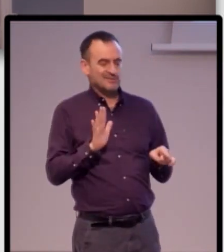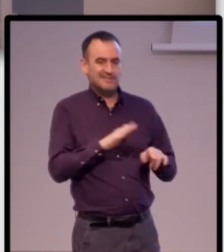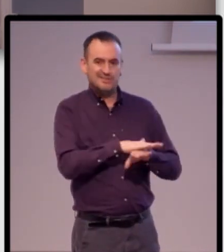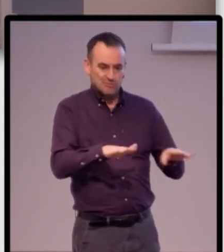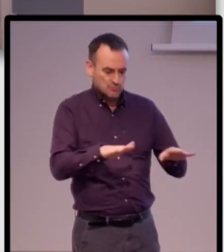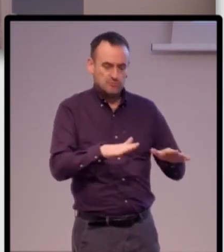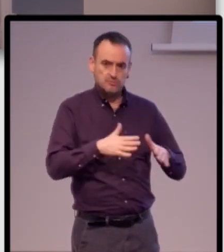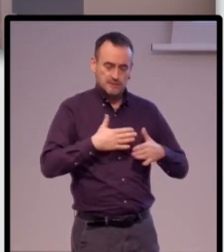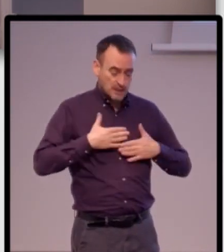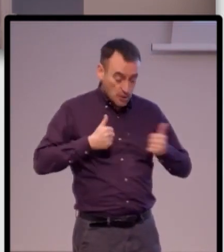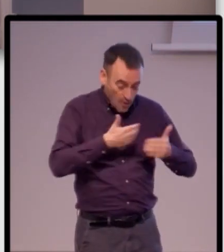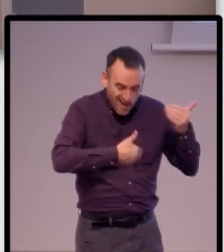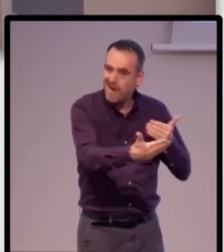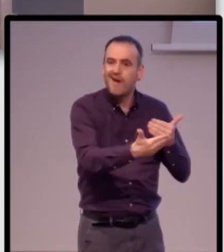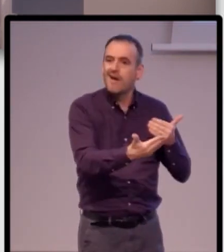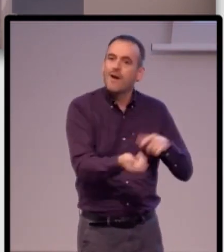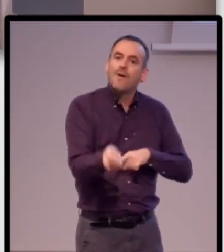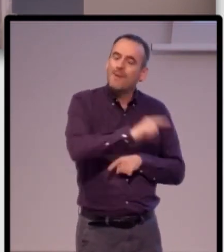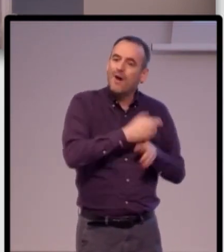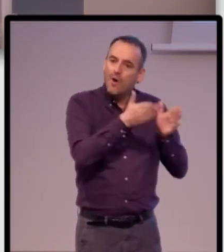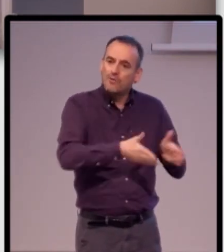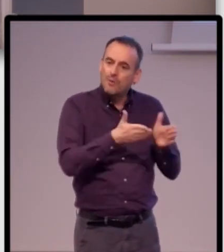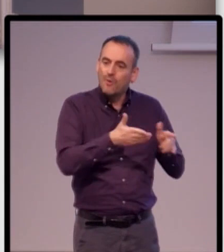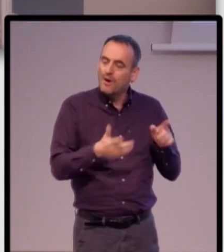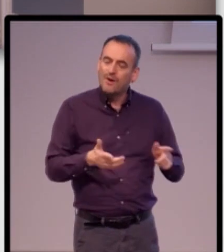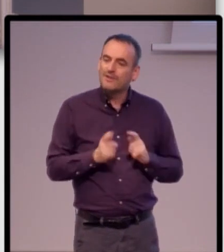really only prolonging the illness and the parents' agony.